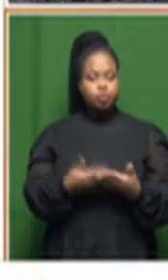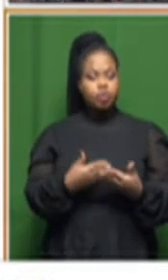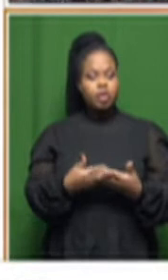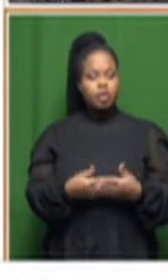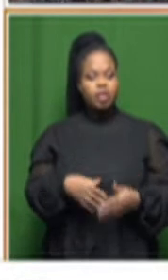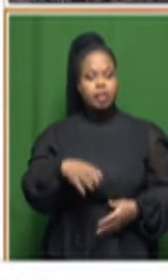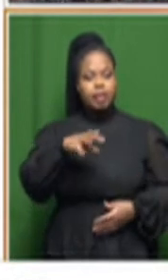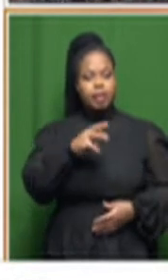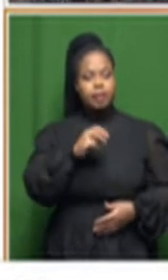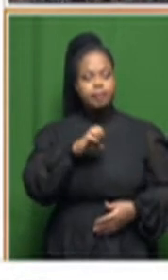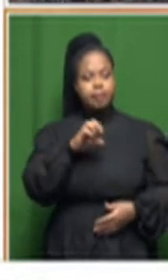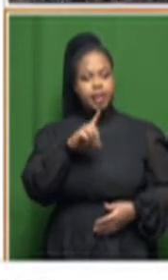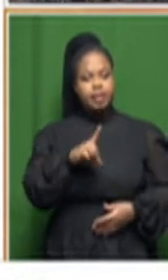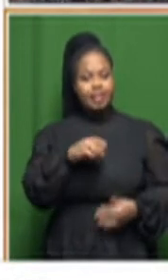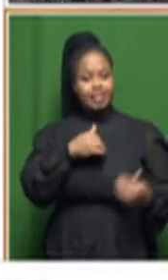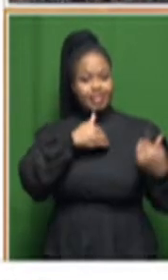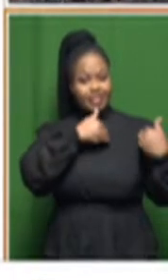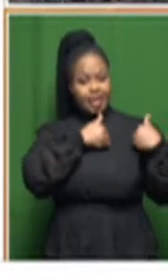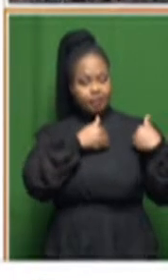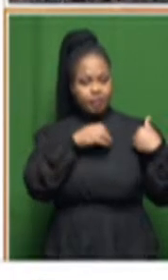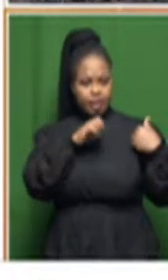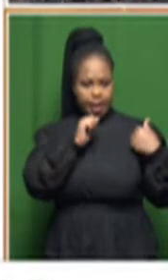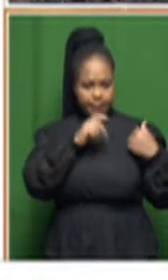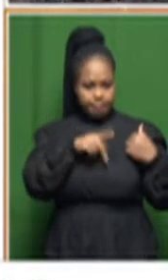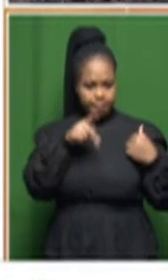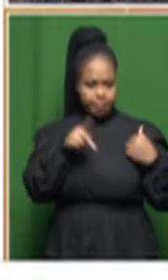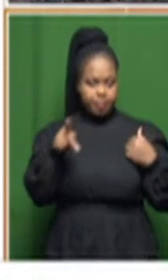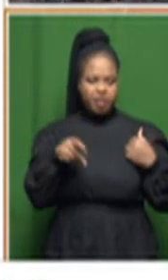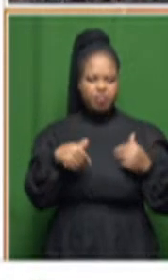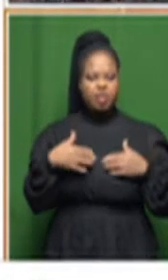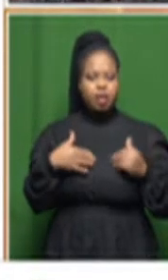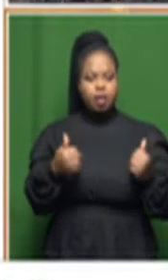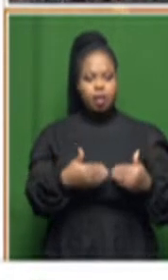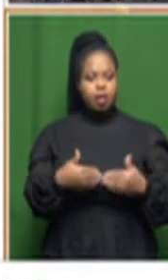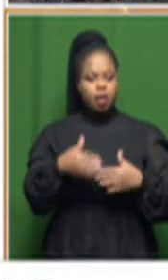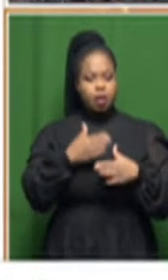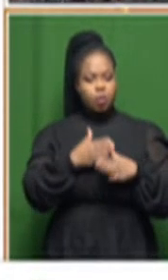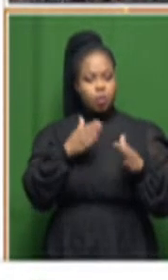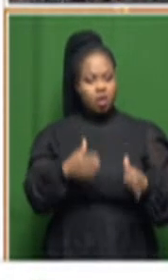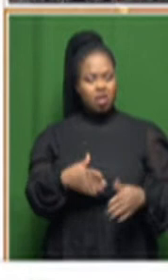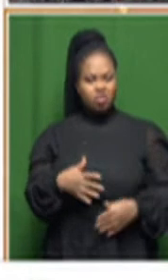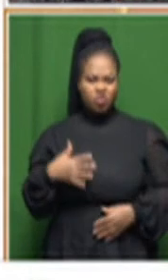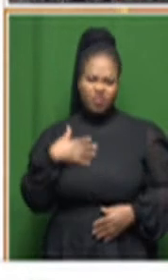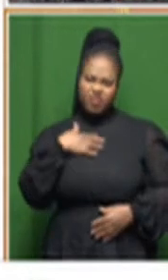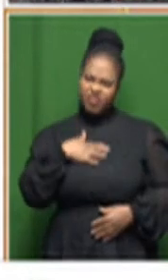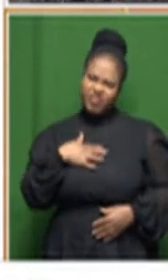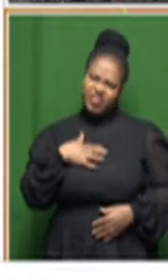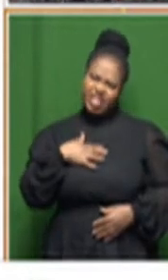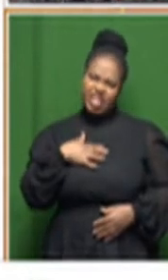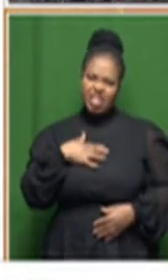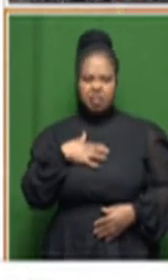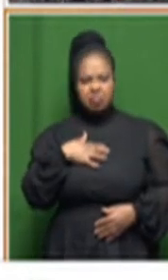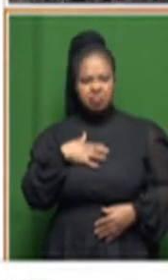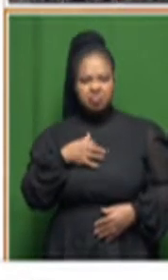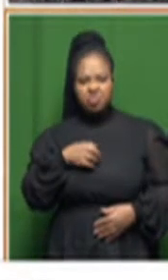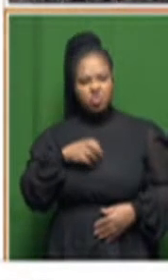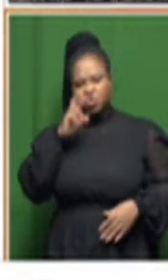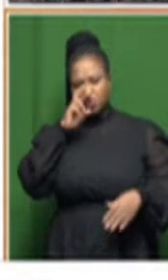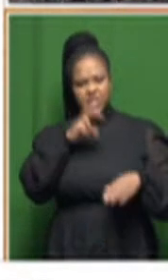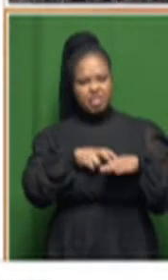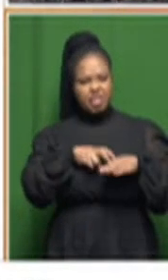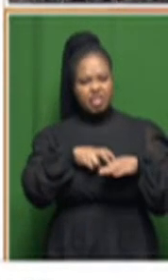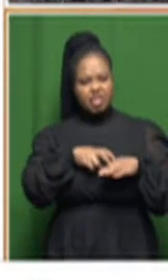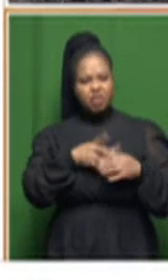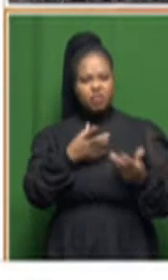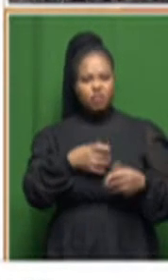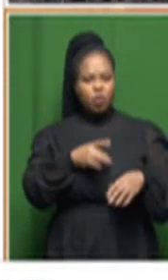the MedSafety app. The MedSafety app is also being used by healthcare workers. So if you feel that you don't need to seek medical help